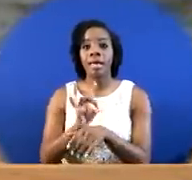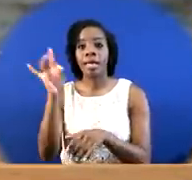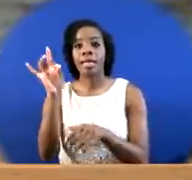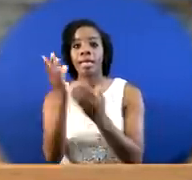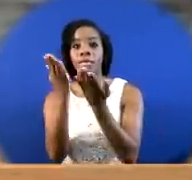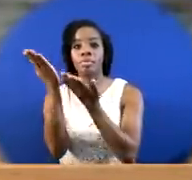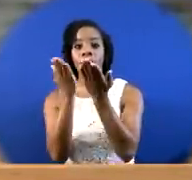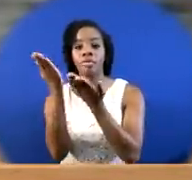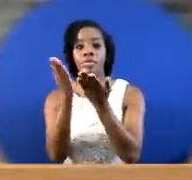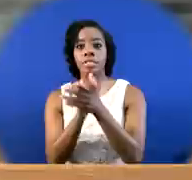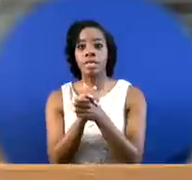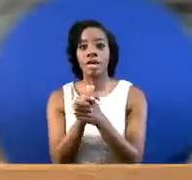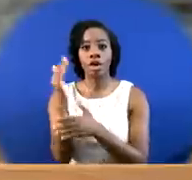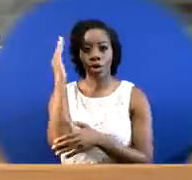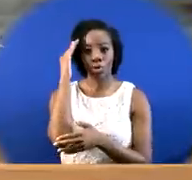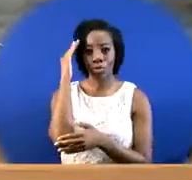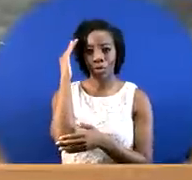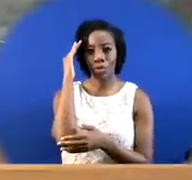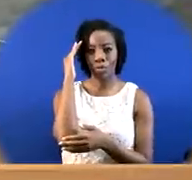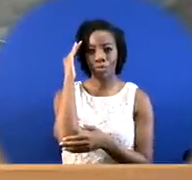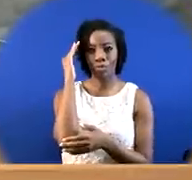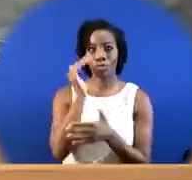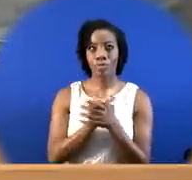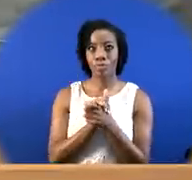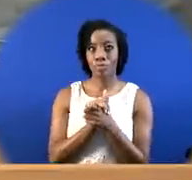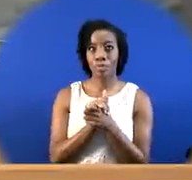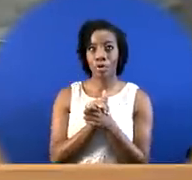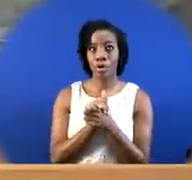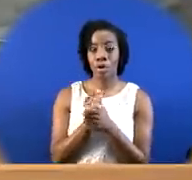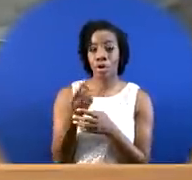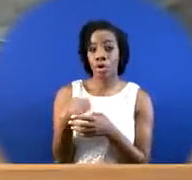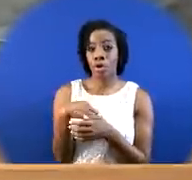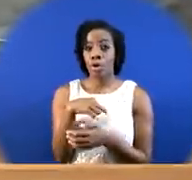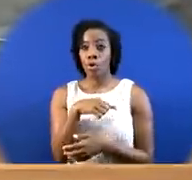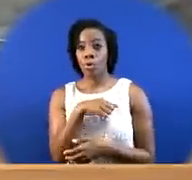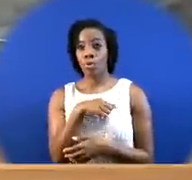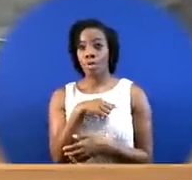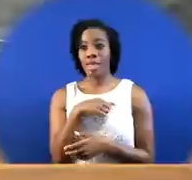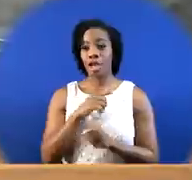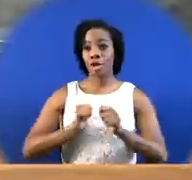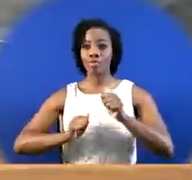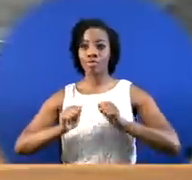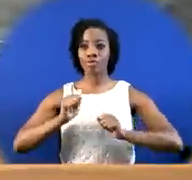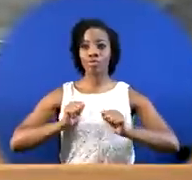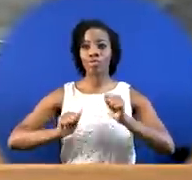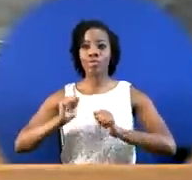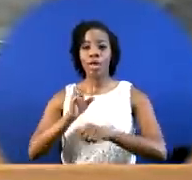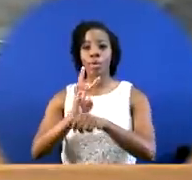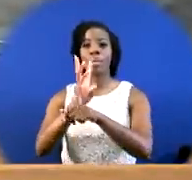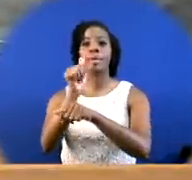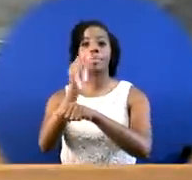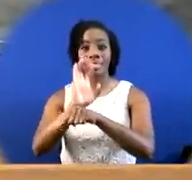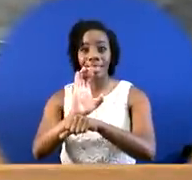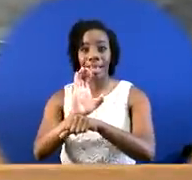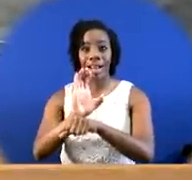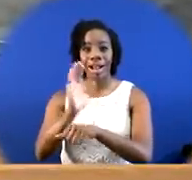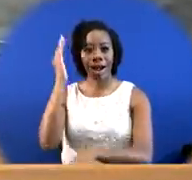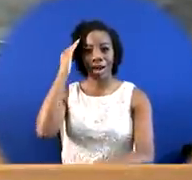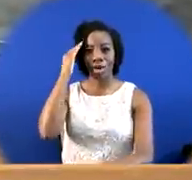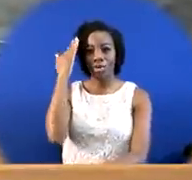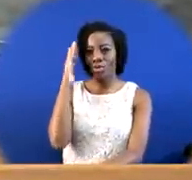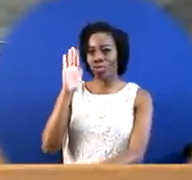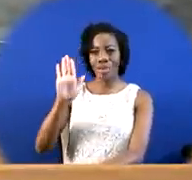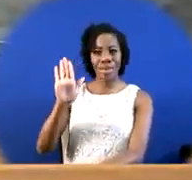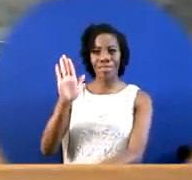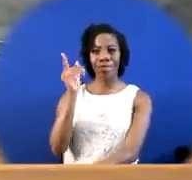the earlier service that, you know, we're fairly dramatic at Wheeler Avenue Baptist Church. Don't tell anybody. I know you never